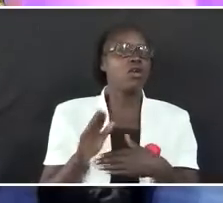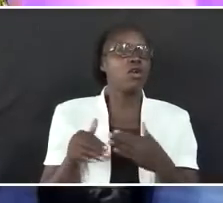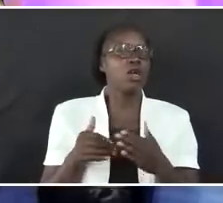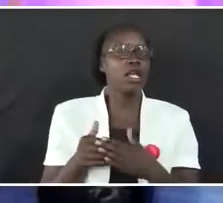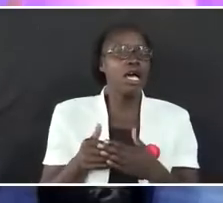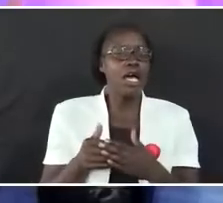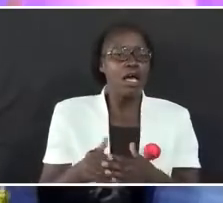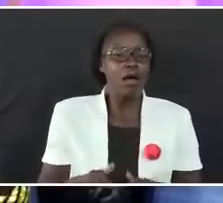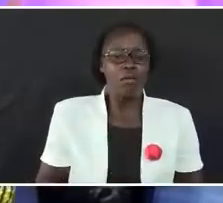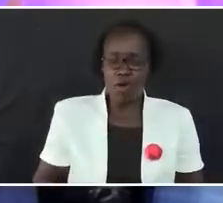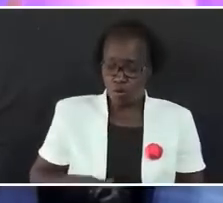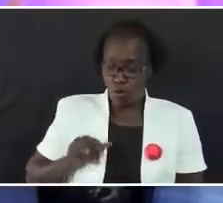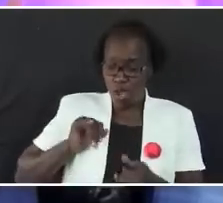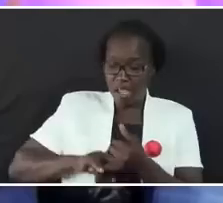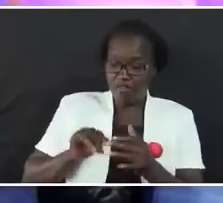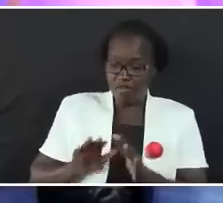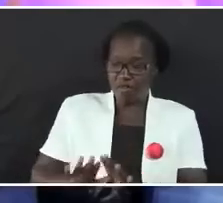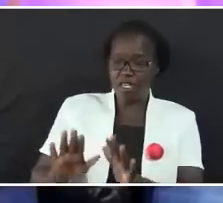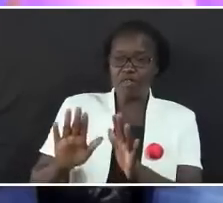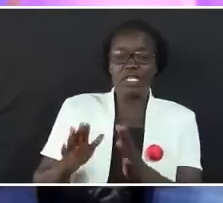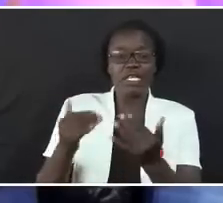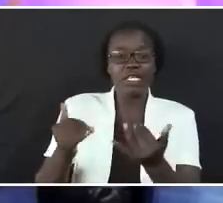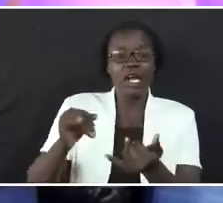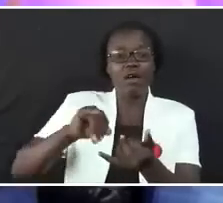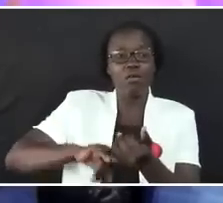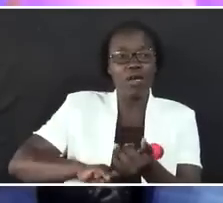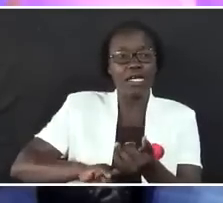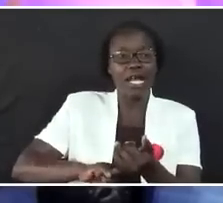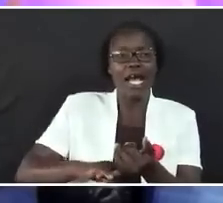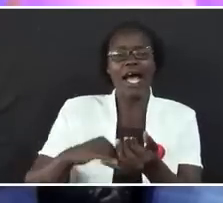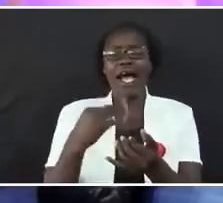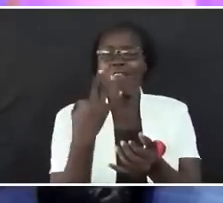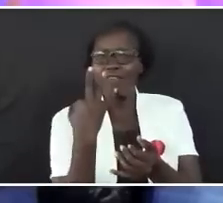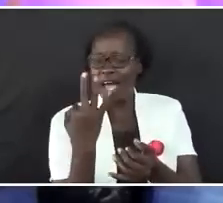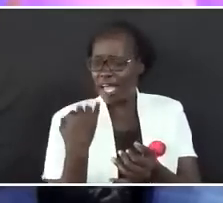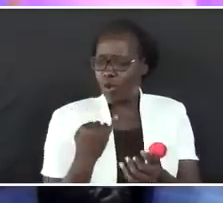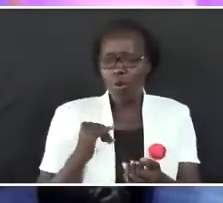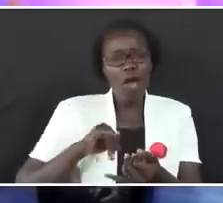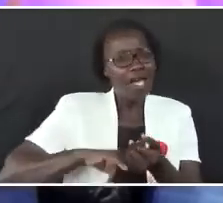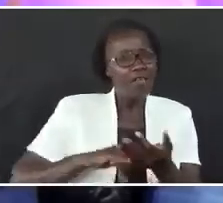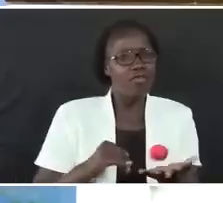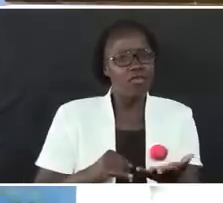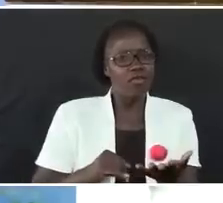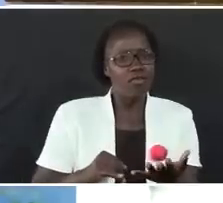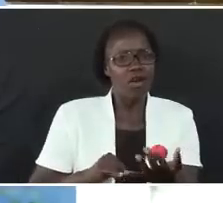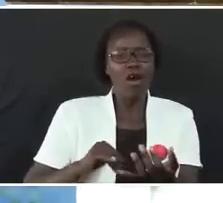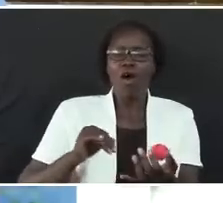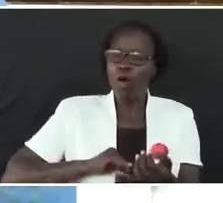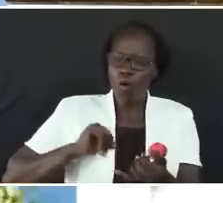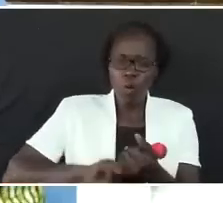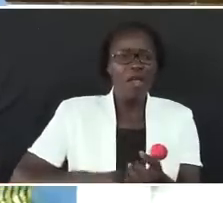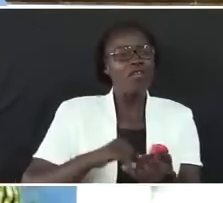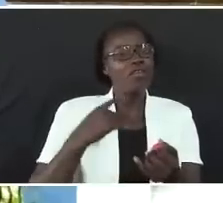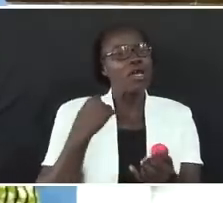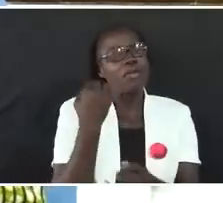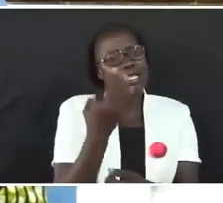My wife left me, is now married as a third wife to another